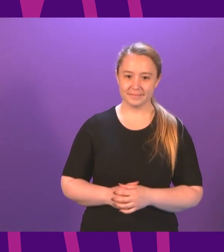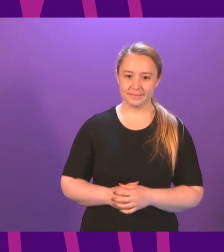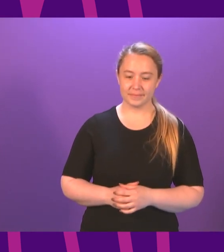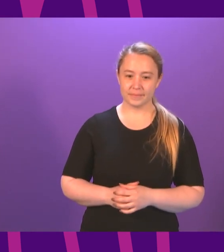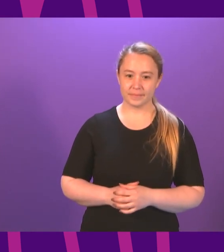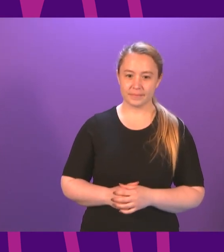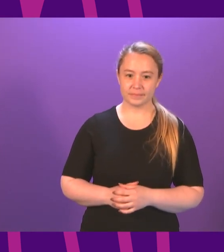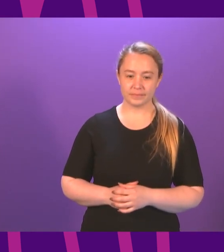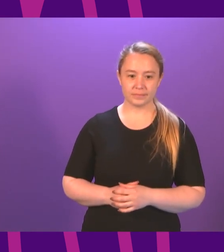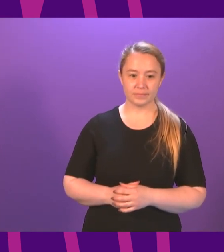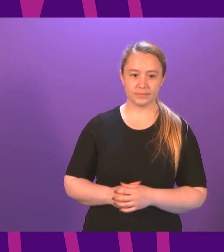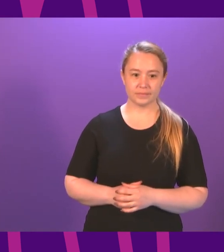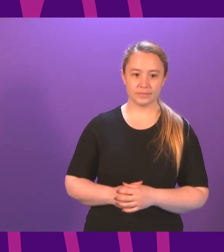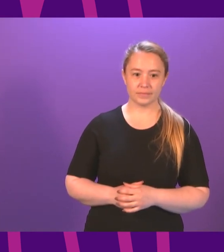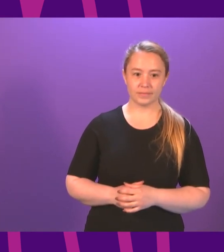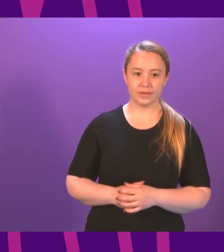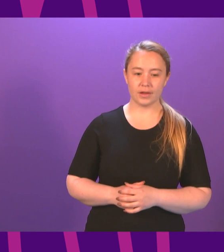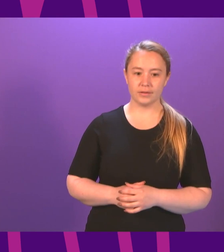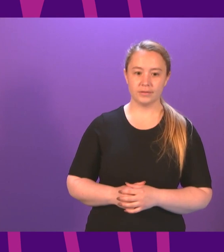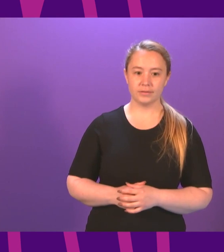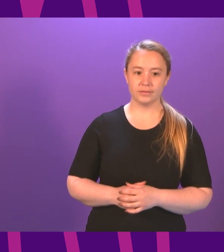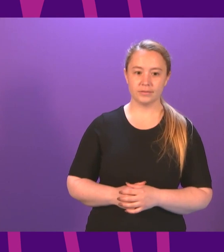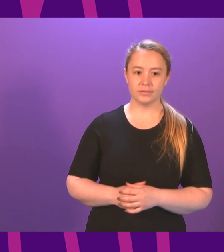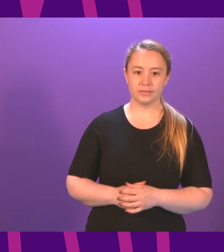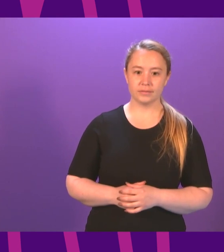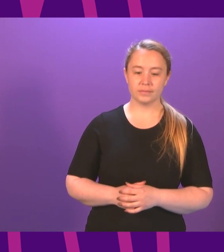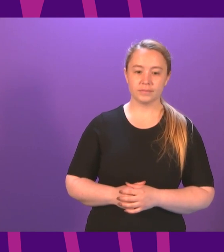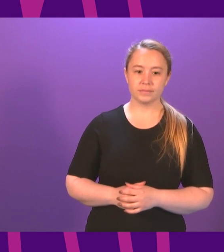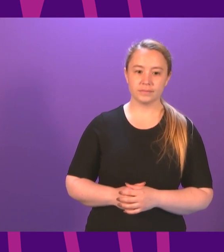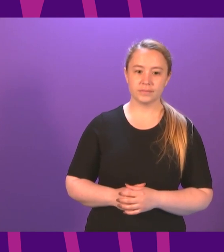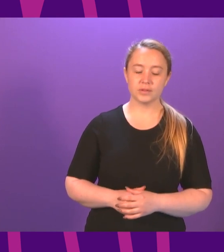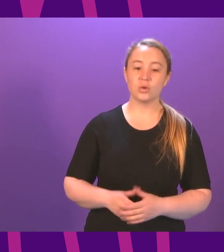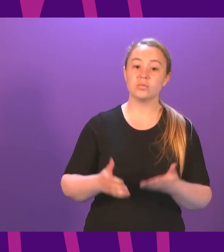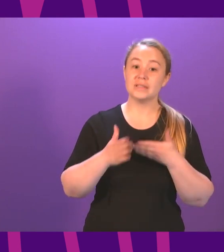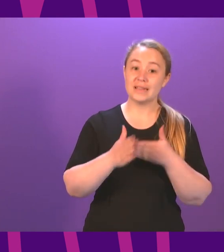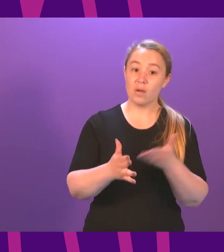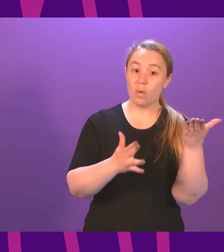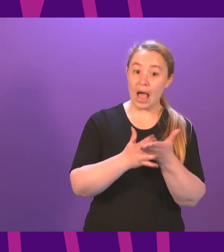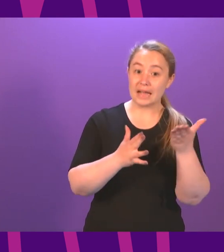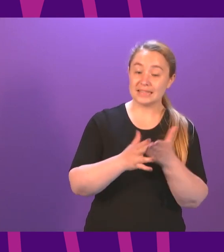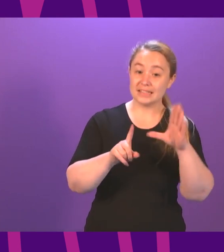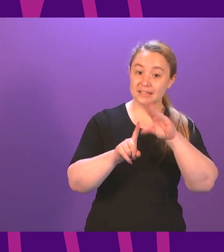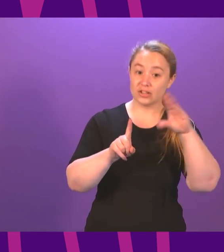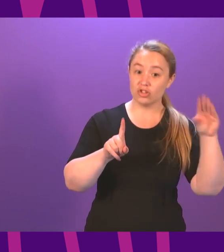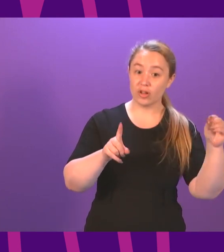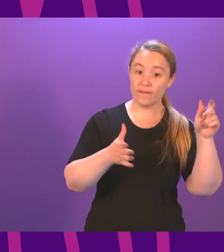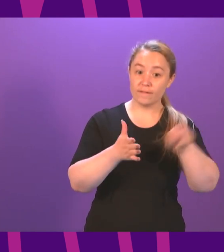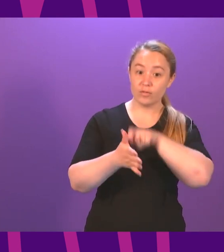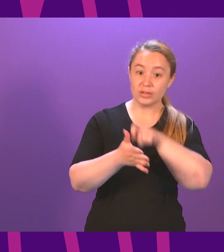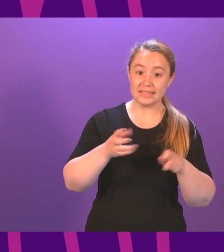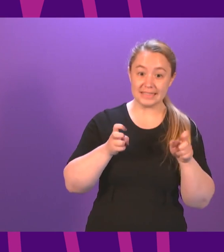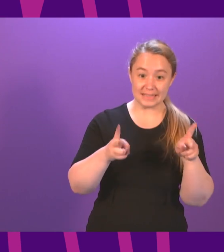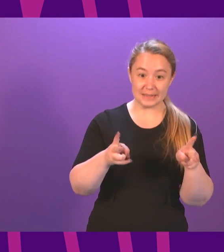Thank you. Before we move on to the vote, there will be a short suspension to allow members to access the digital voting system.